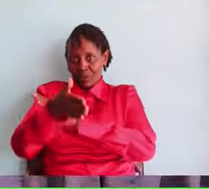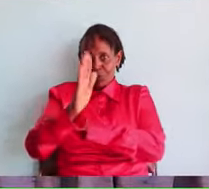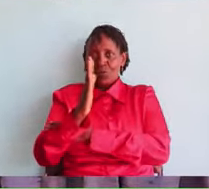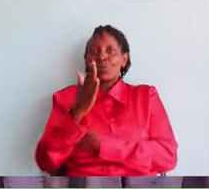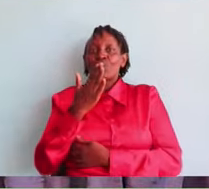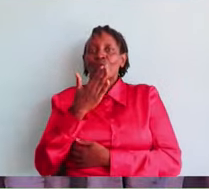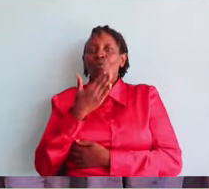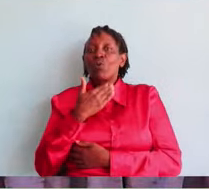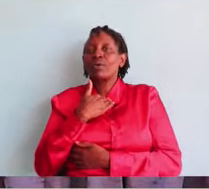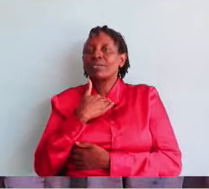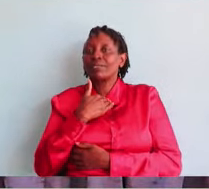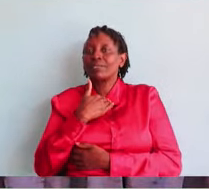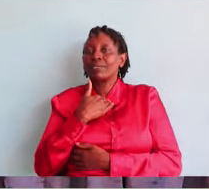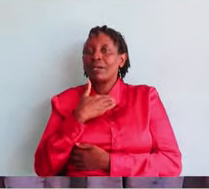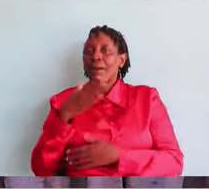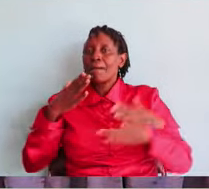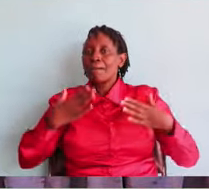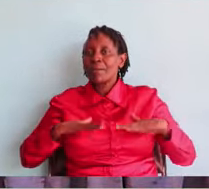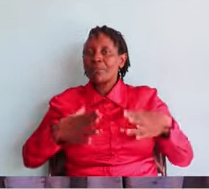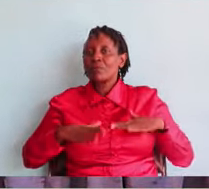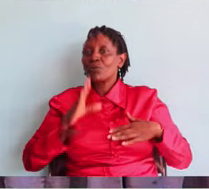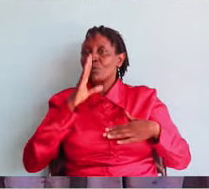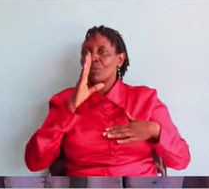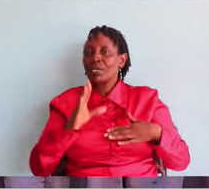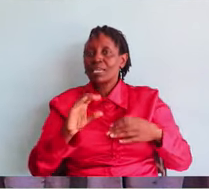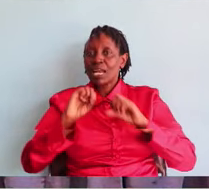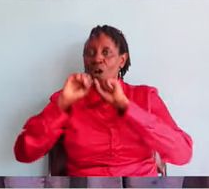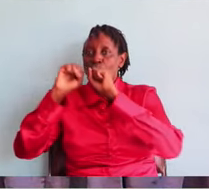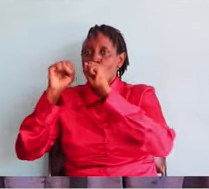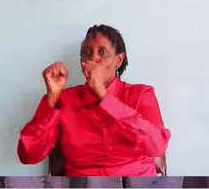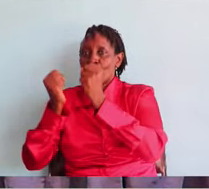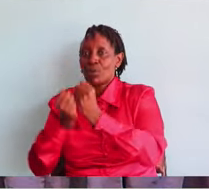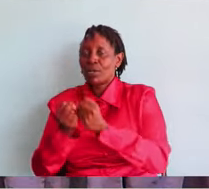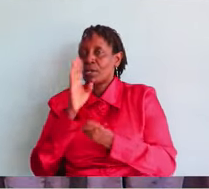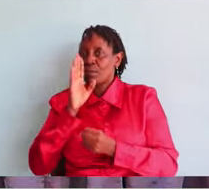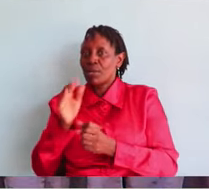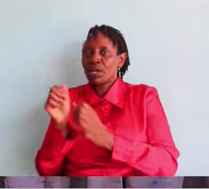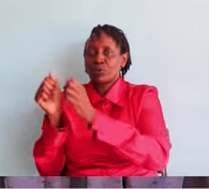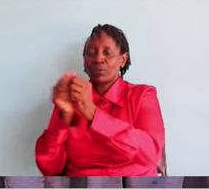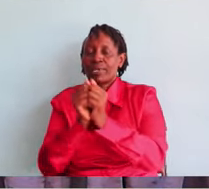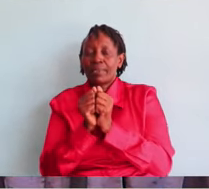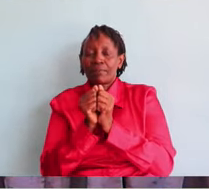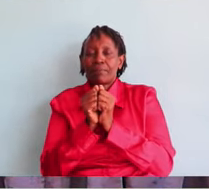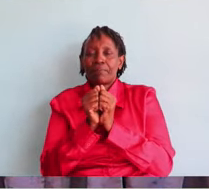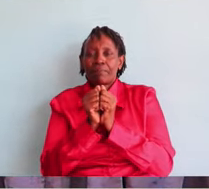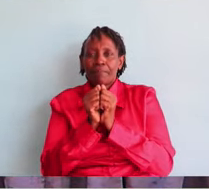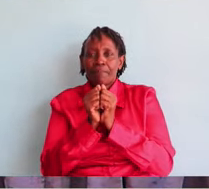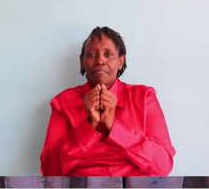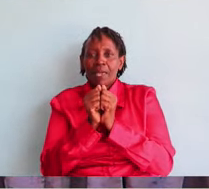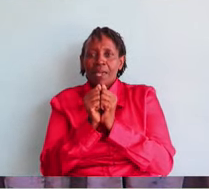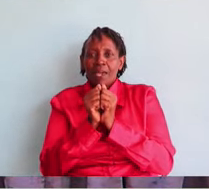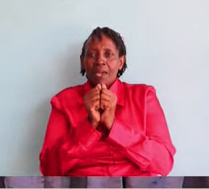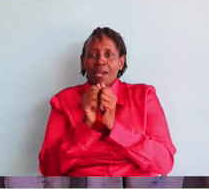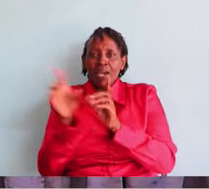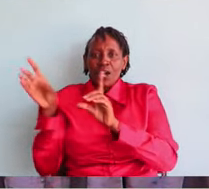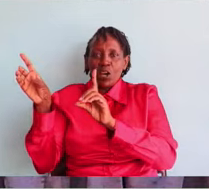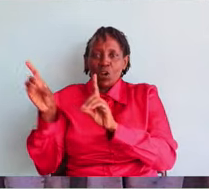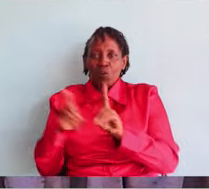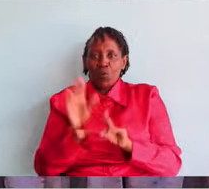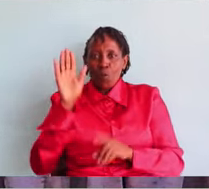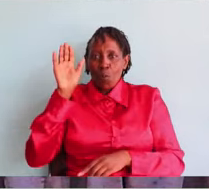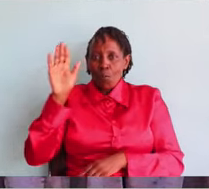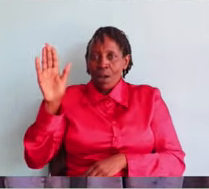wanted humans to be in a community, to be together, to do his will of tending